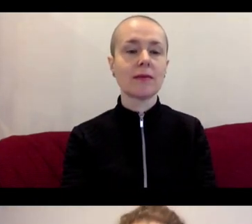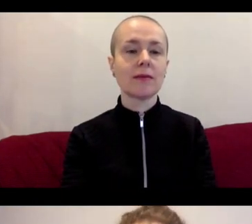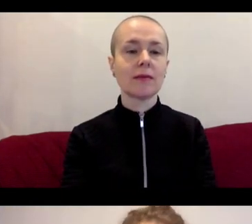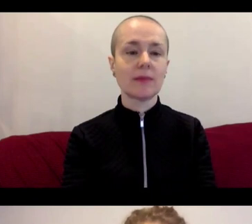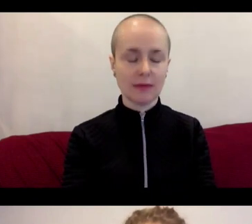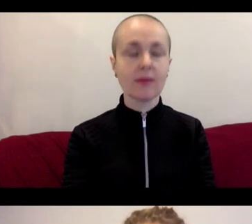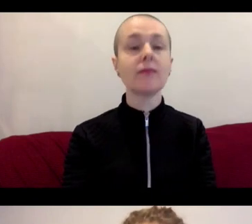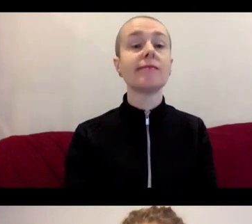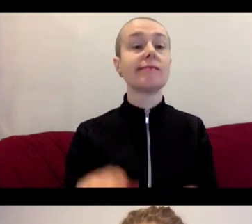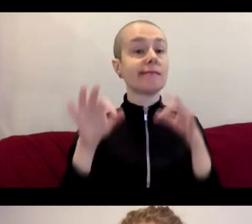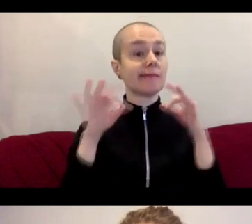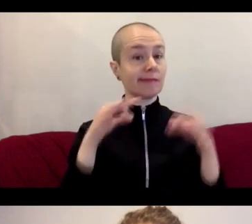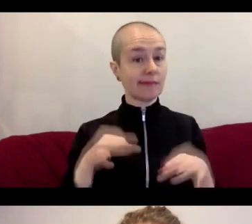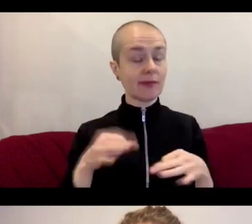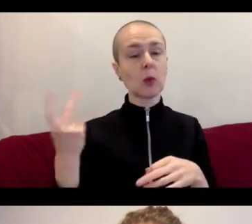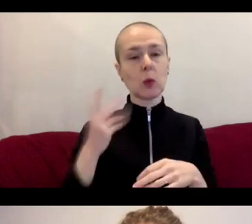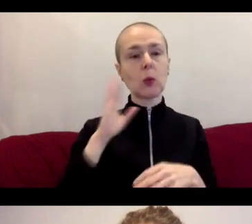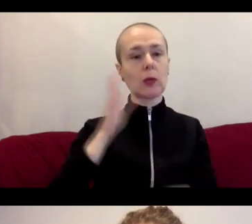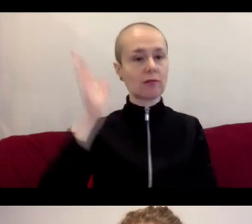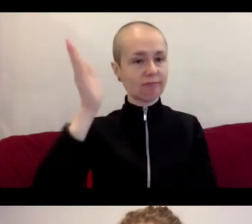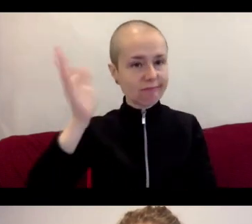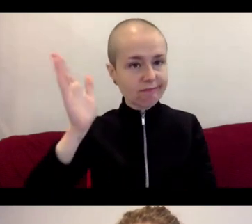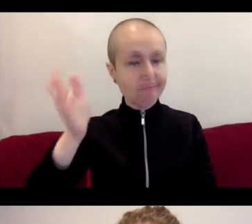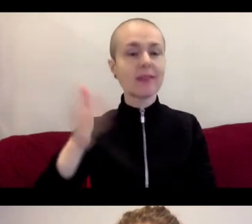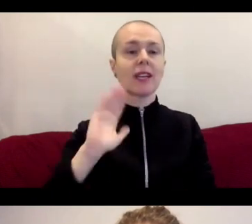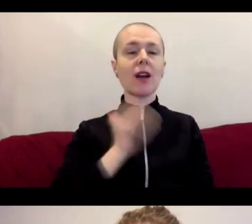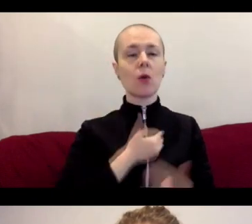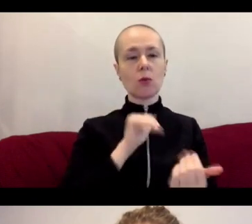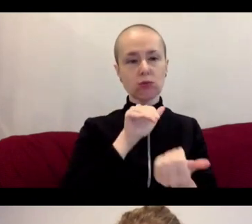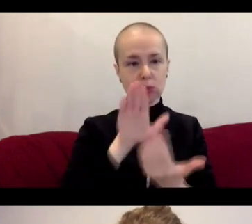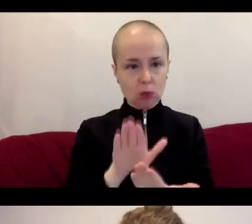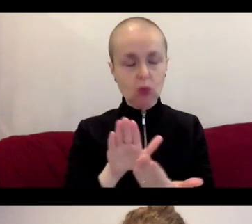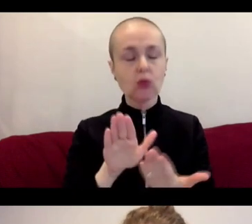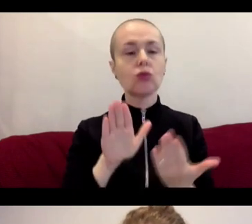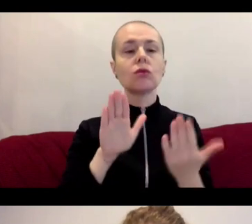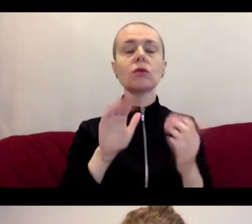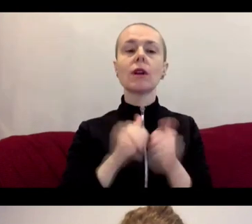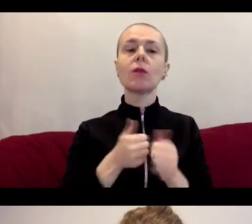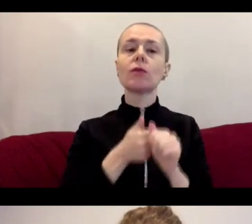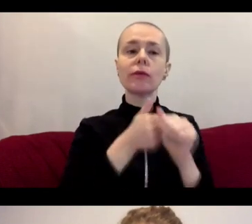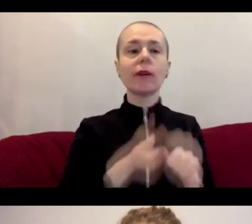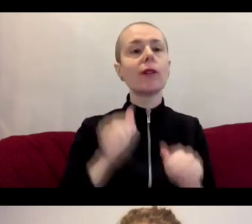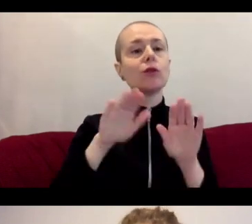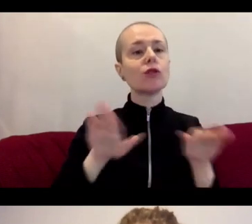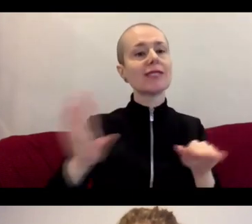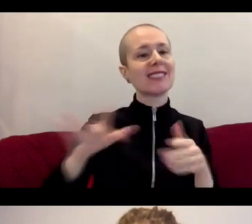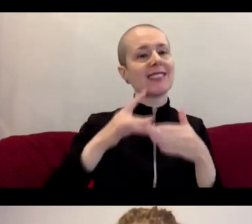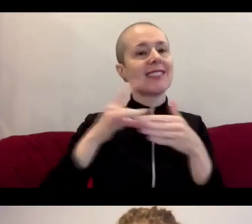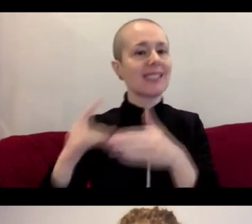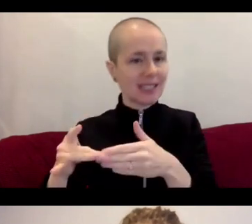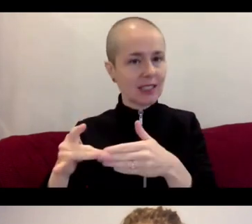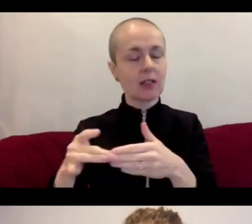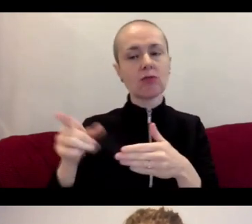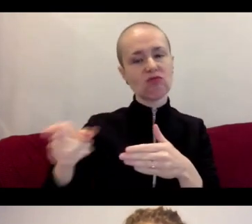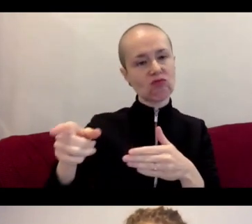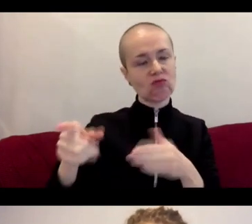So we are going to be talking about our approaches on following child's lead when we are